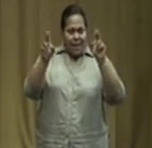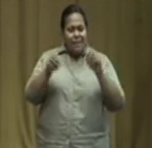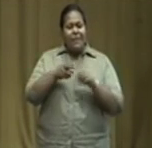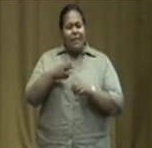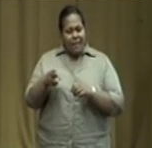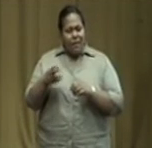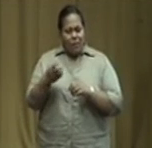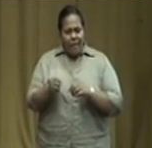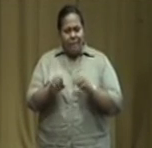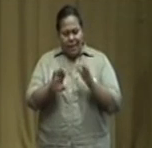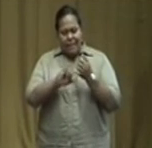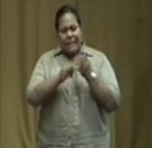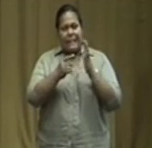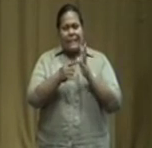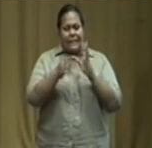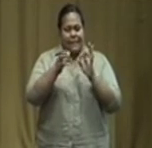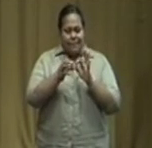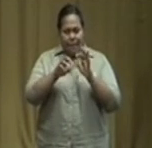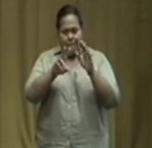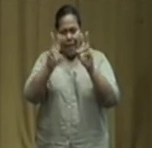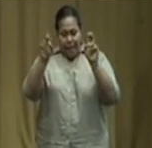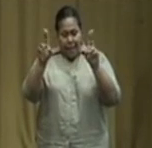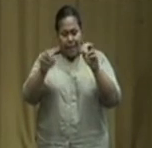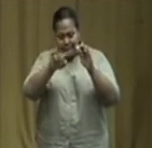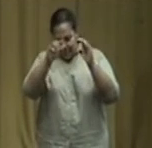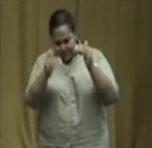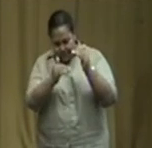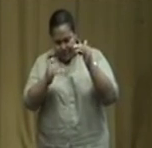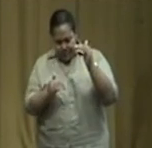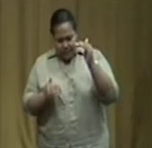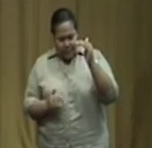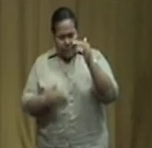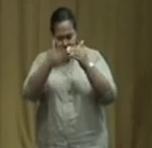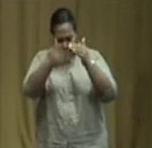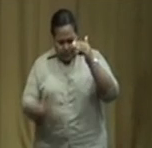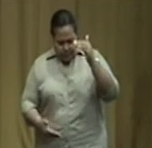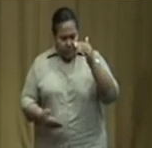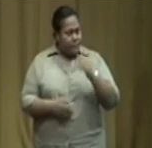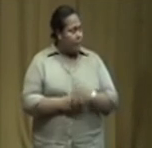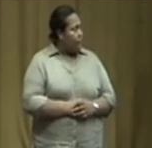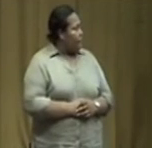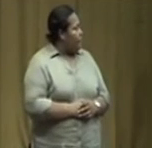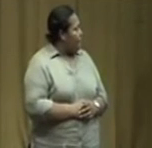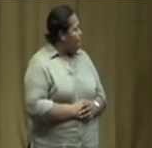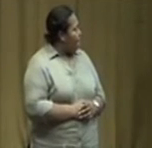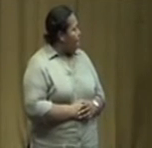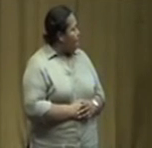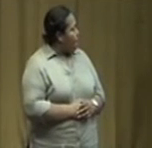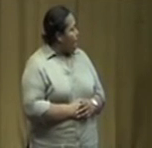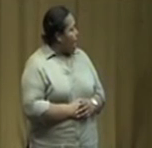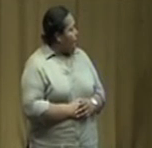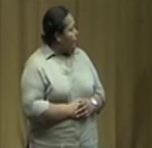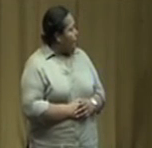tier navigation, startup, course guide, which includes those pages, the interactions, course announcements, the